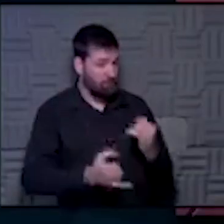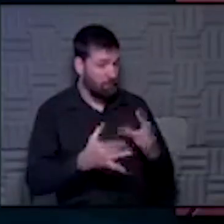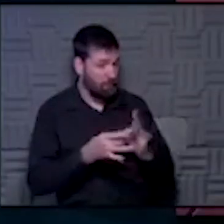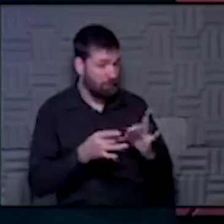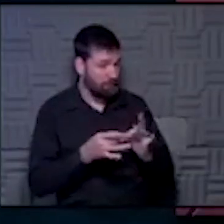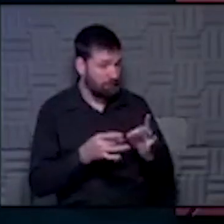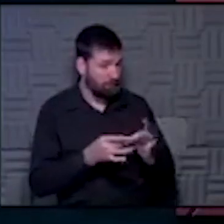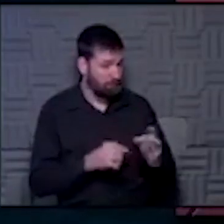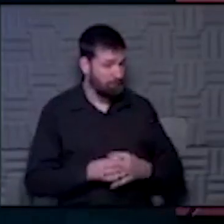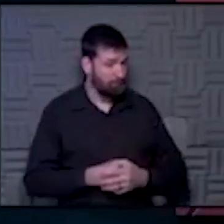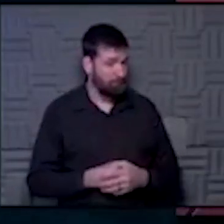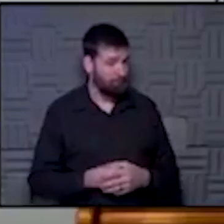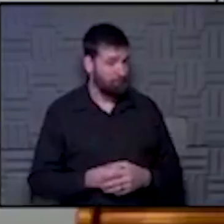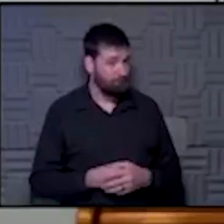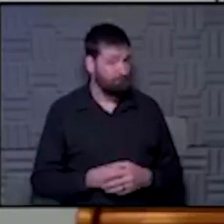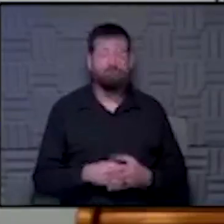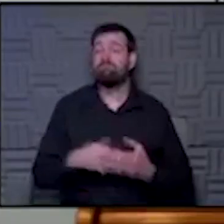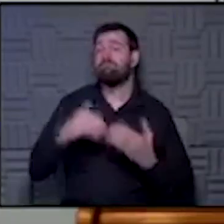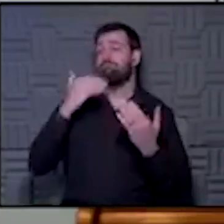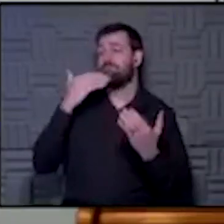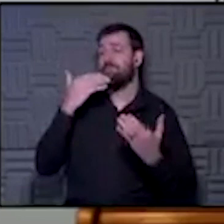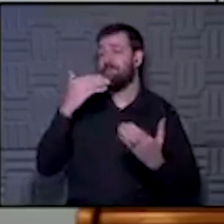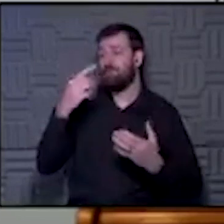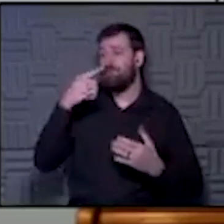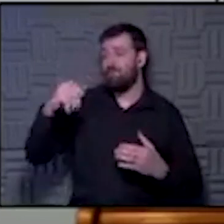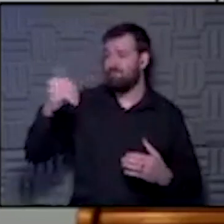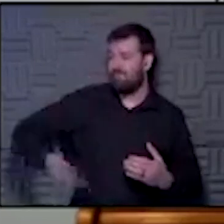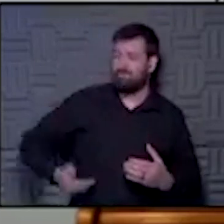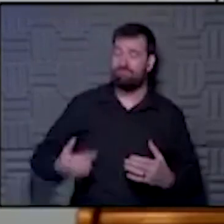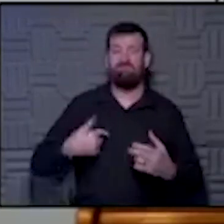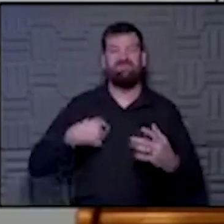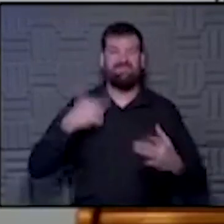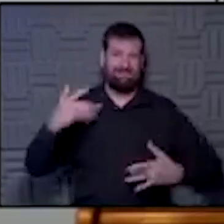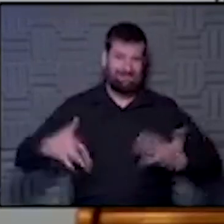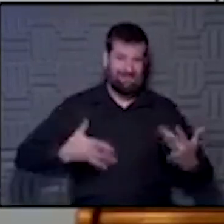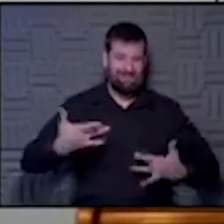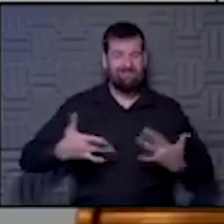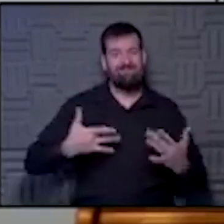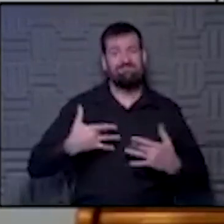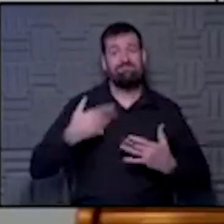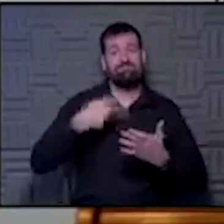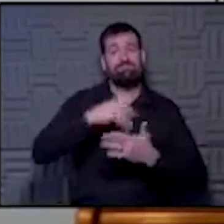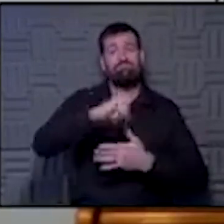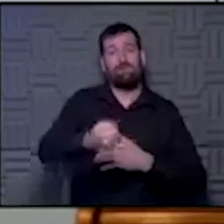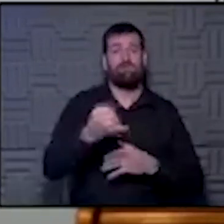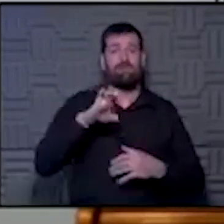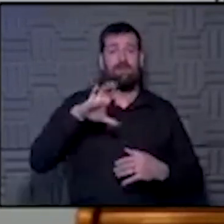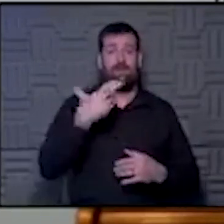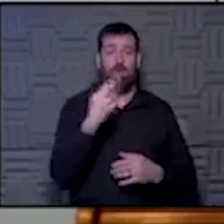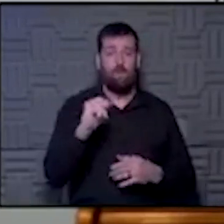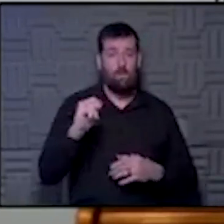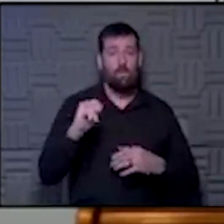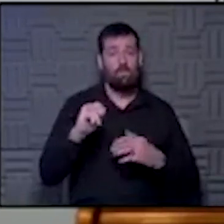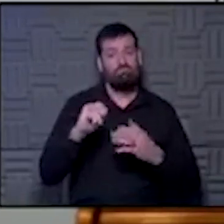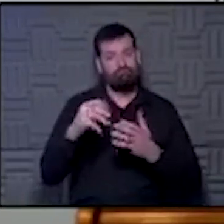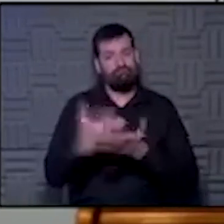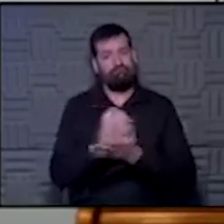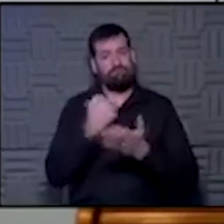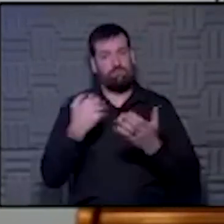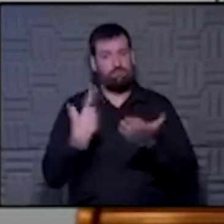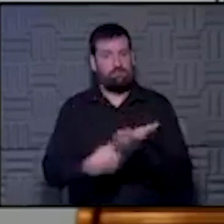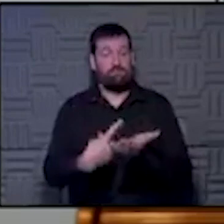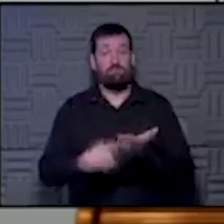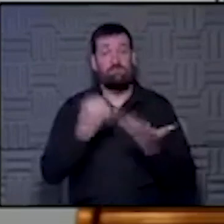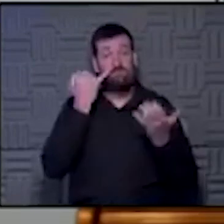perspective? Thank you for having us. We're excited about this ECHO and the opportunity to talk about it today. And again, if you have a